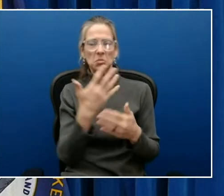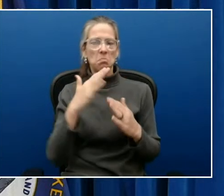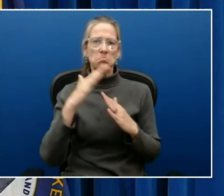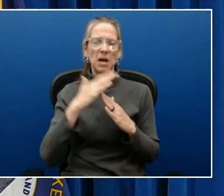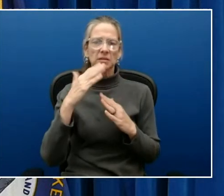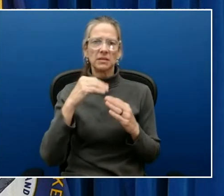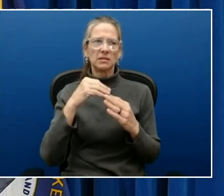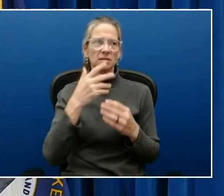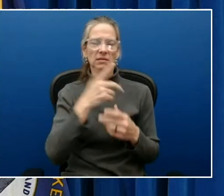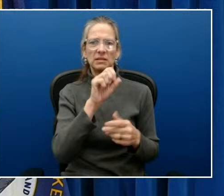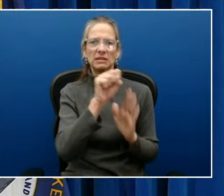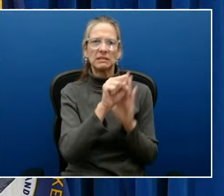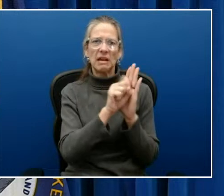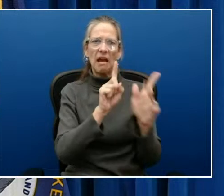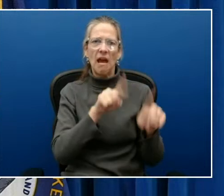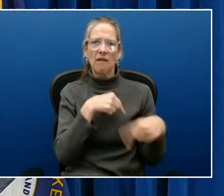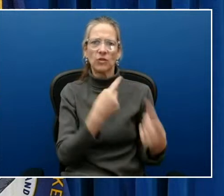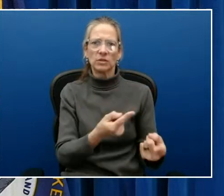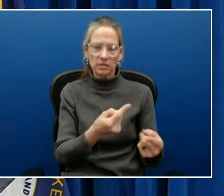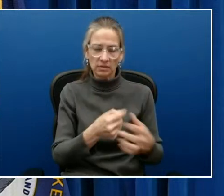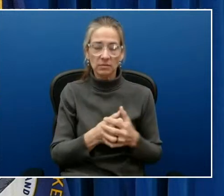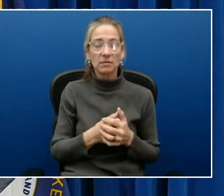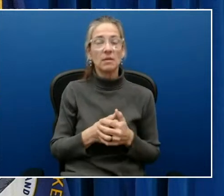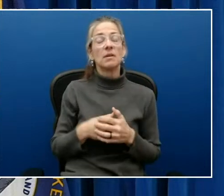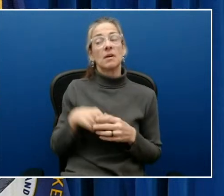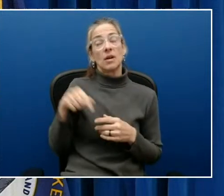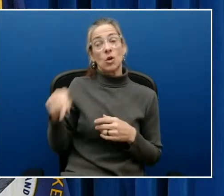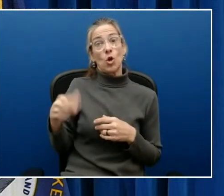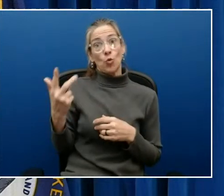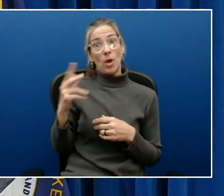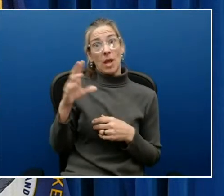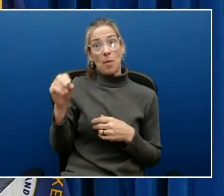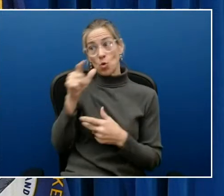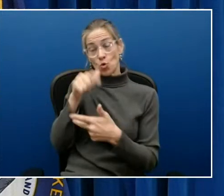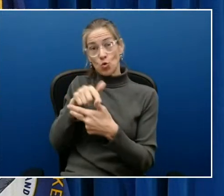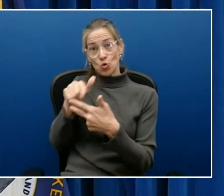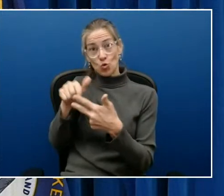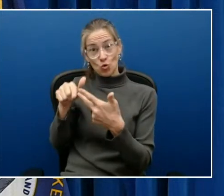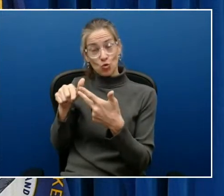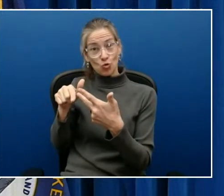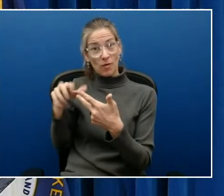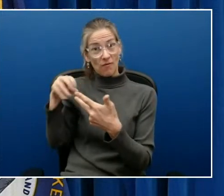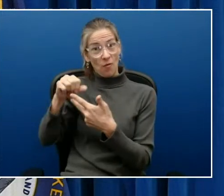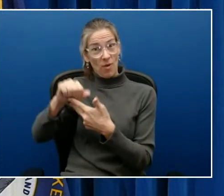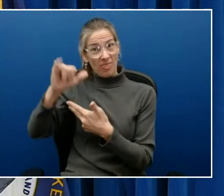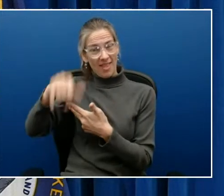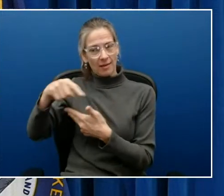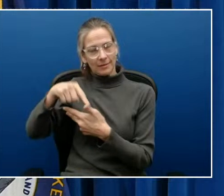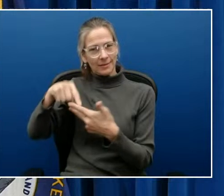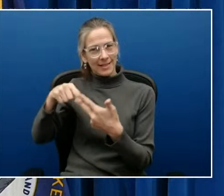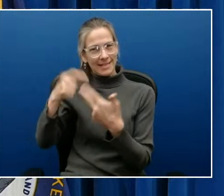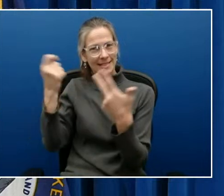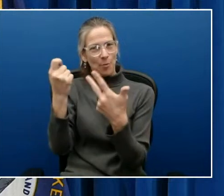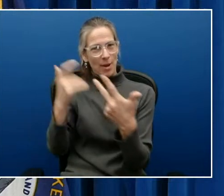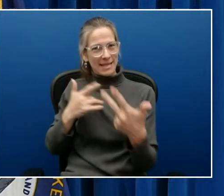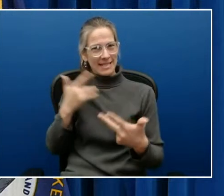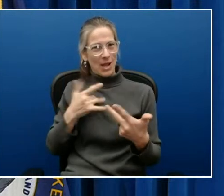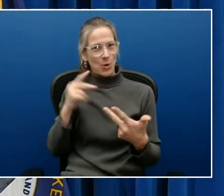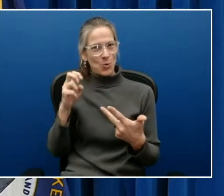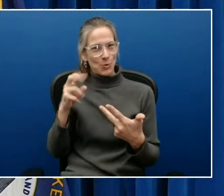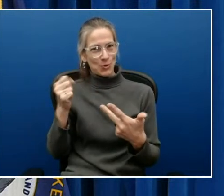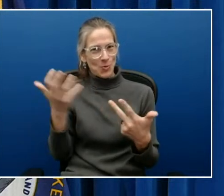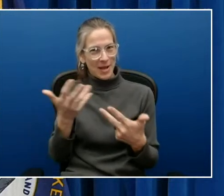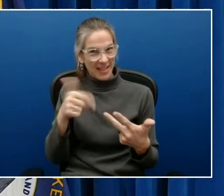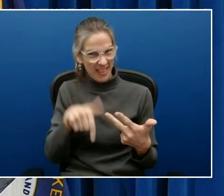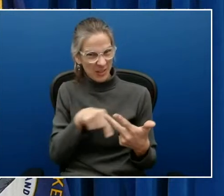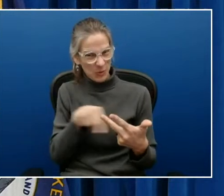And three companies that have contributed to that momentum just celebrated some exciting news this week. On Monday, I joined